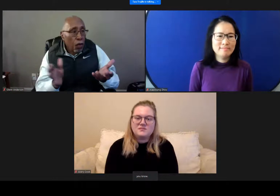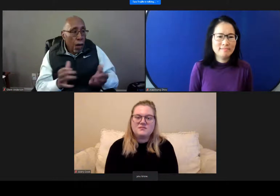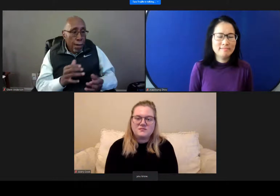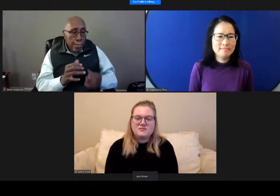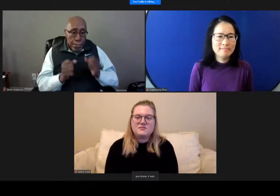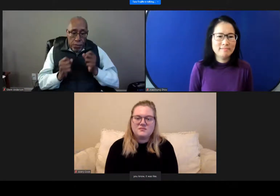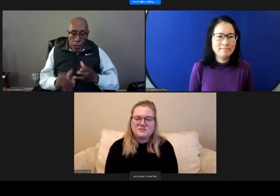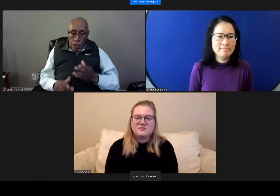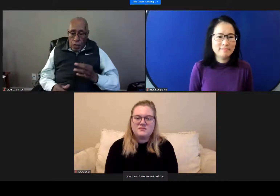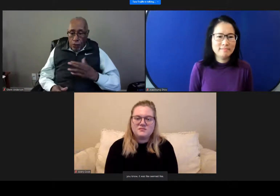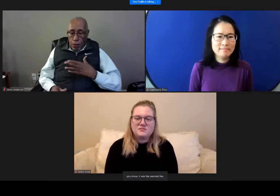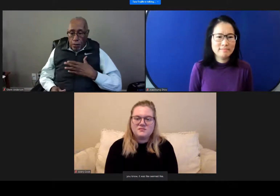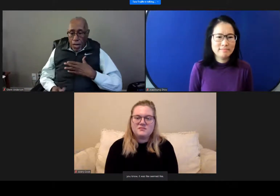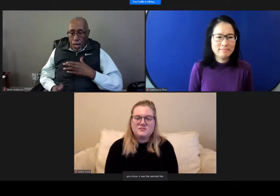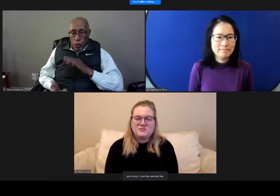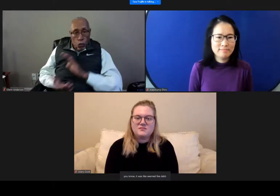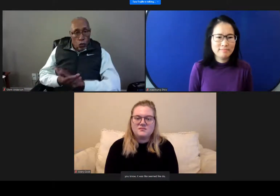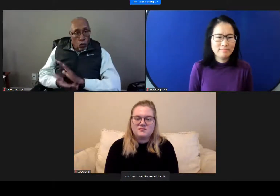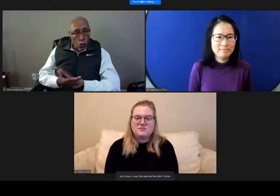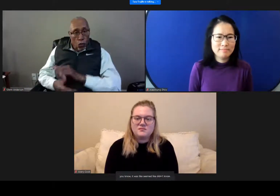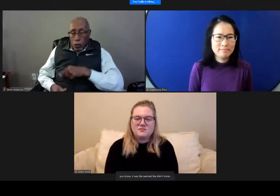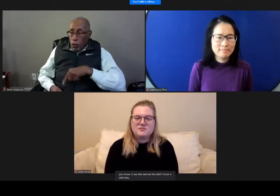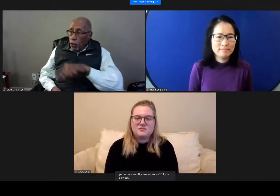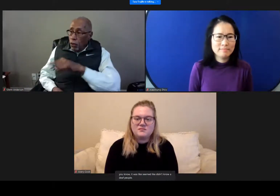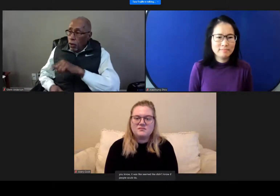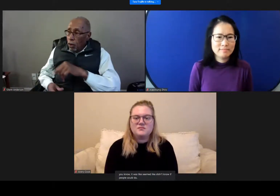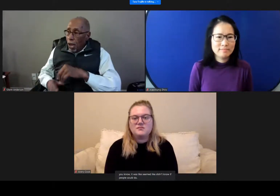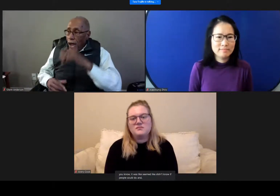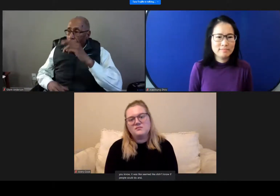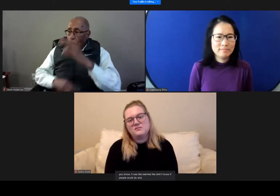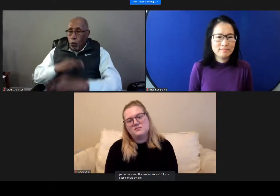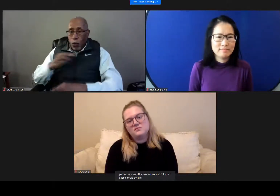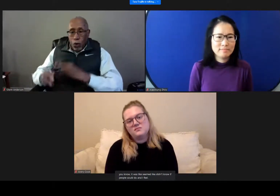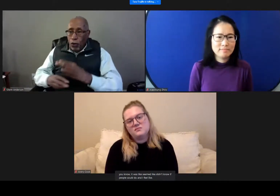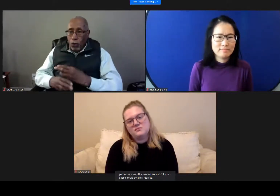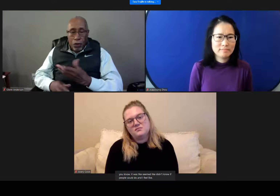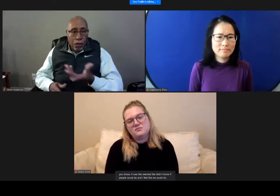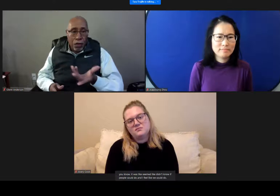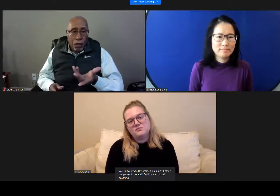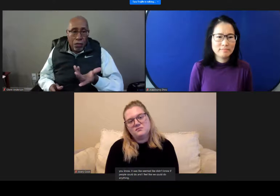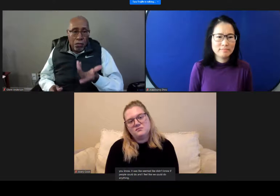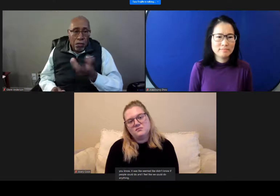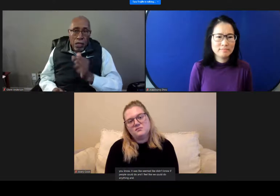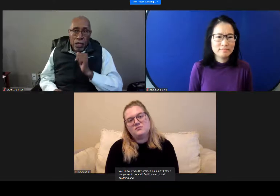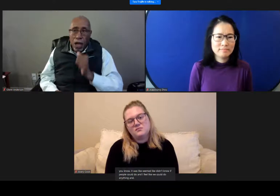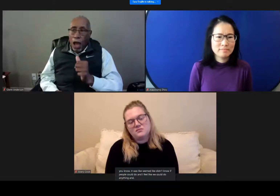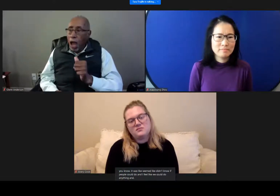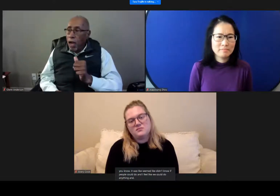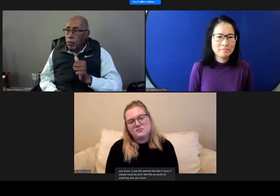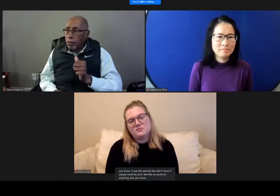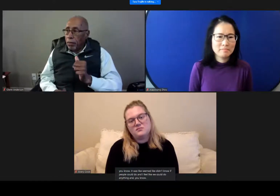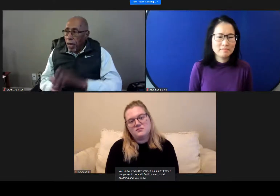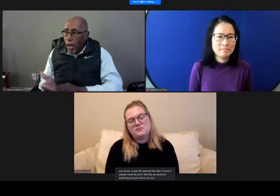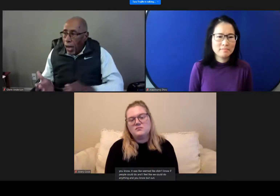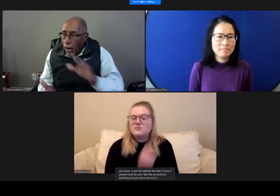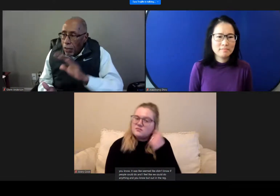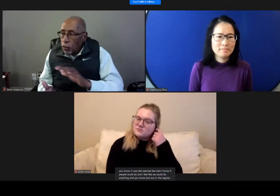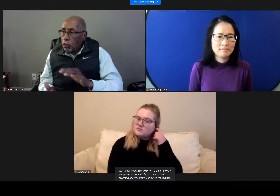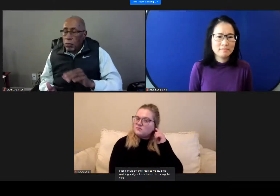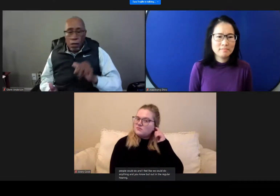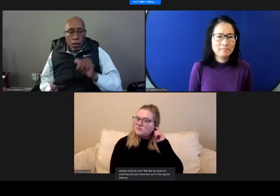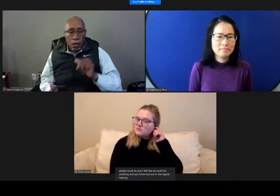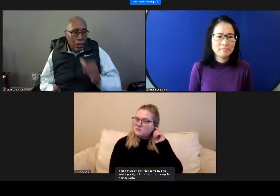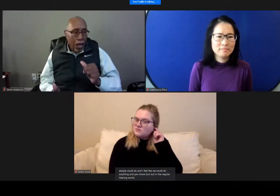It was like, seemed like I didn't know what deaf people could do, and I felt like we could do anything. And, but out in the regular